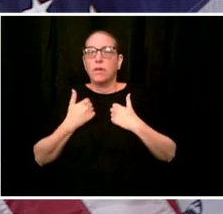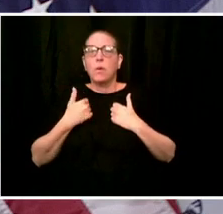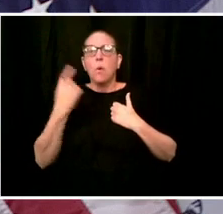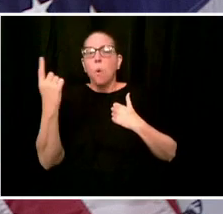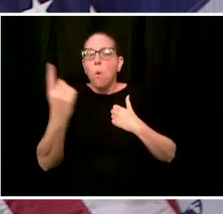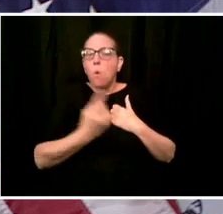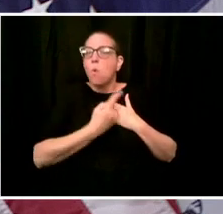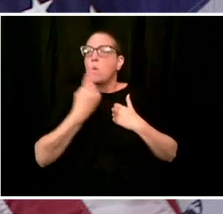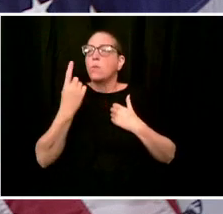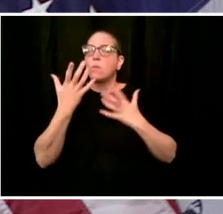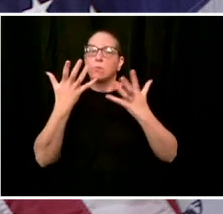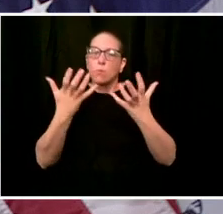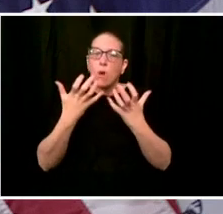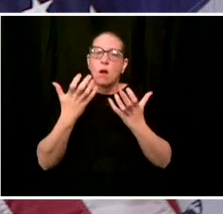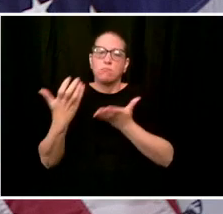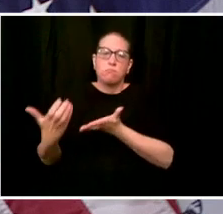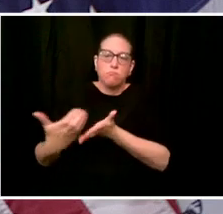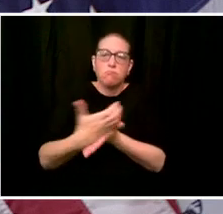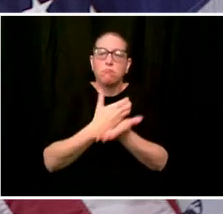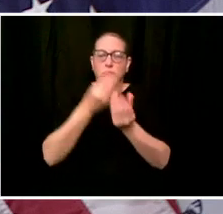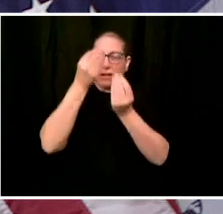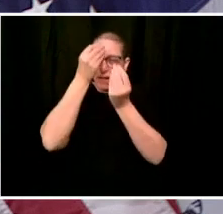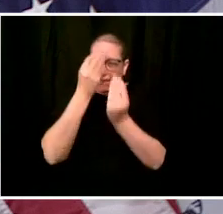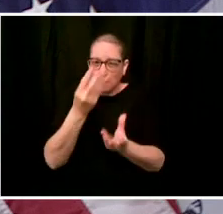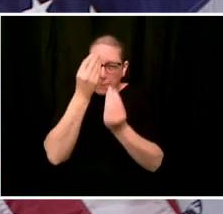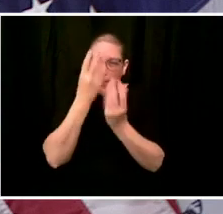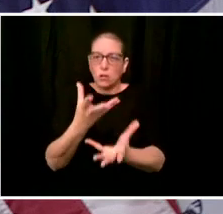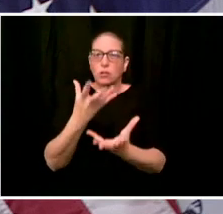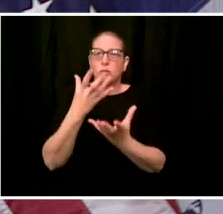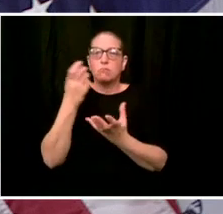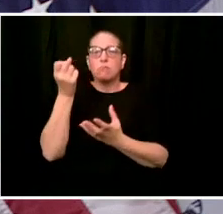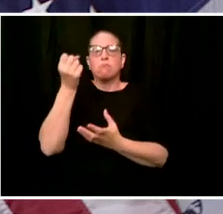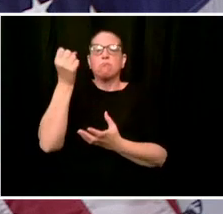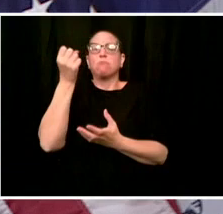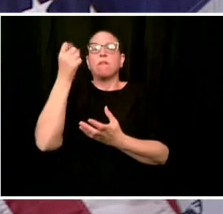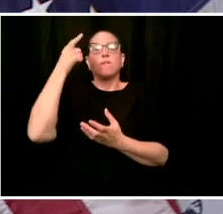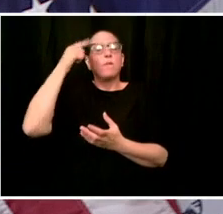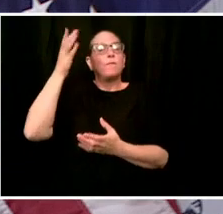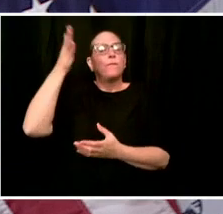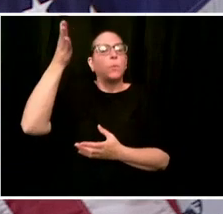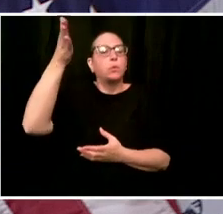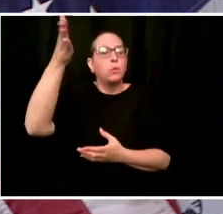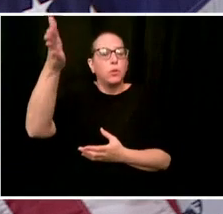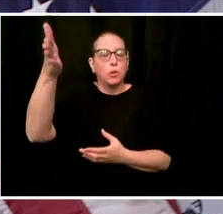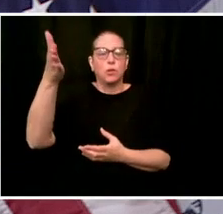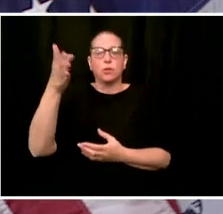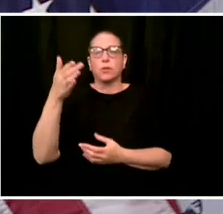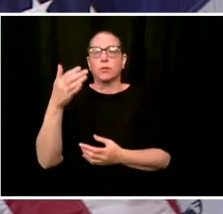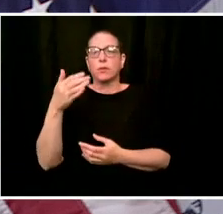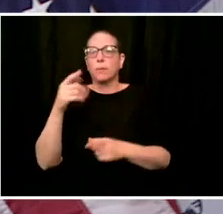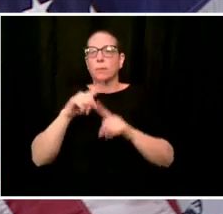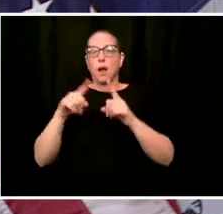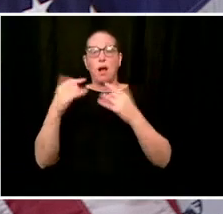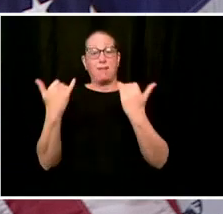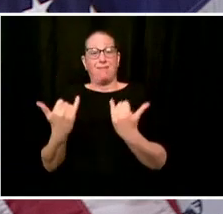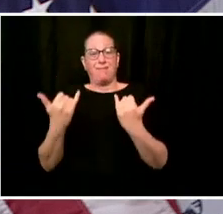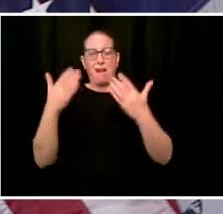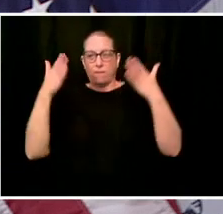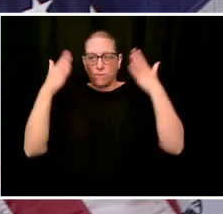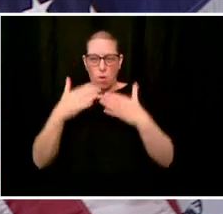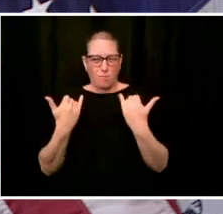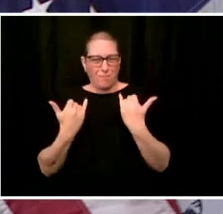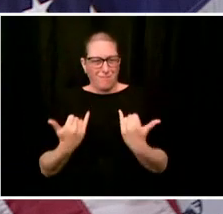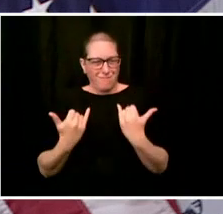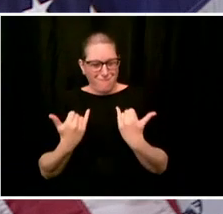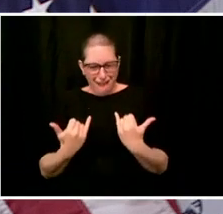to encourage that and validate that, but I want to say nothing is more important than saving lives right now. So